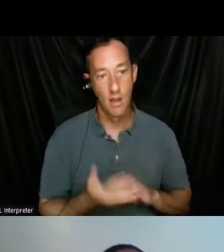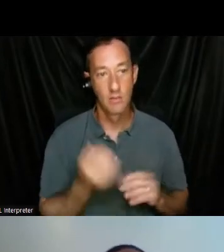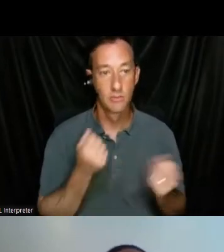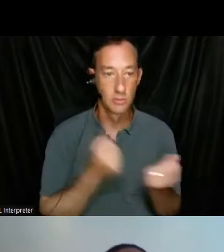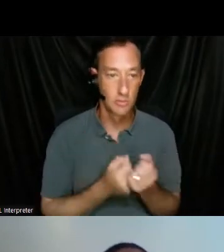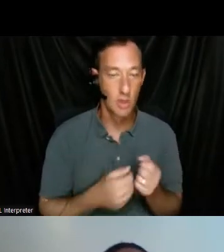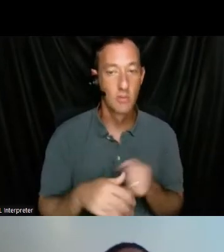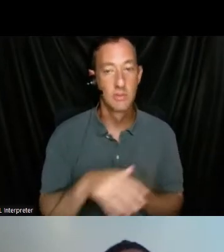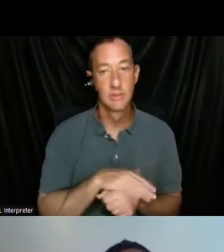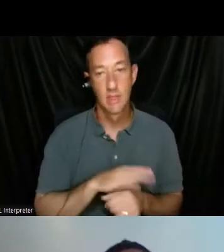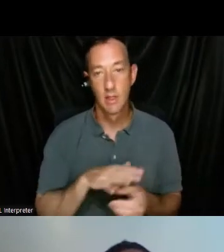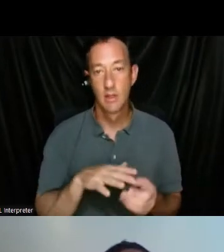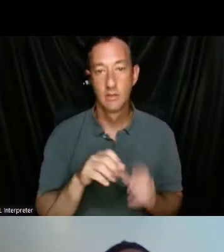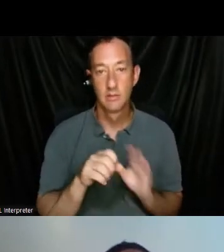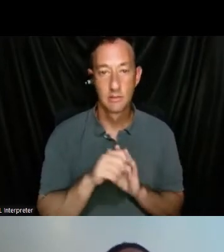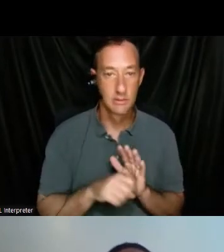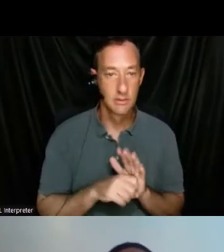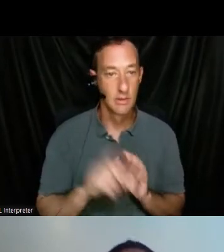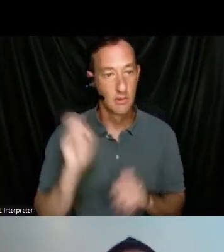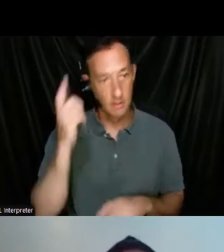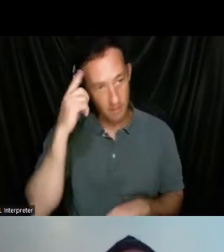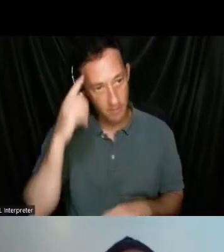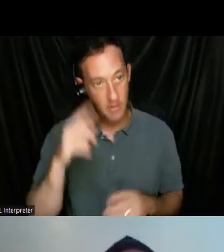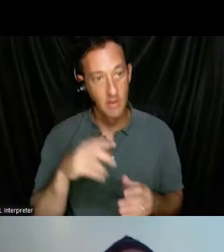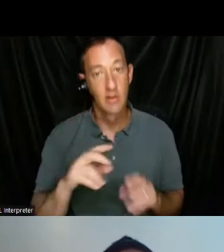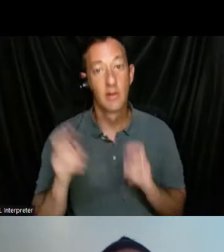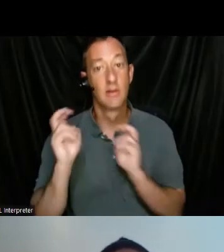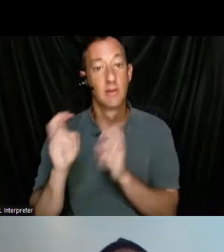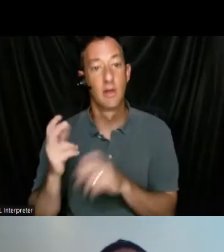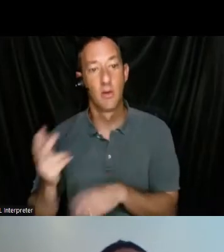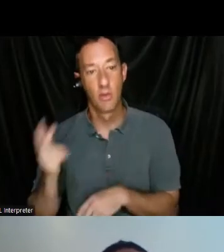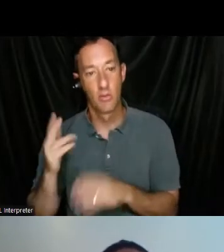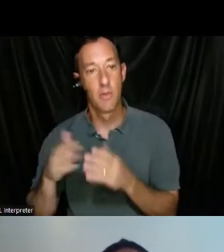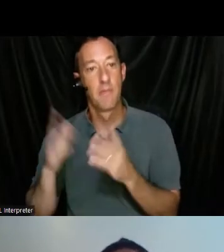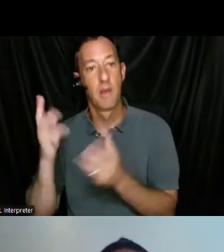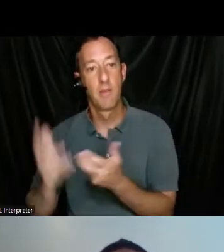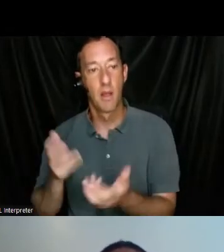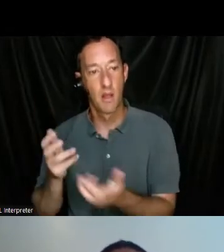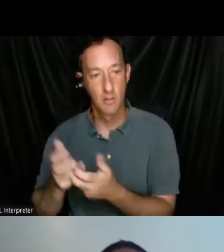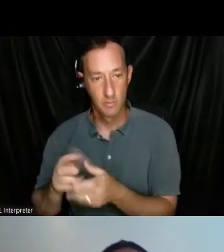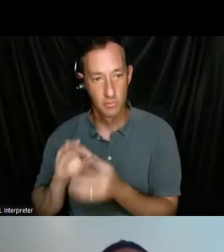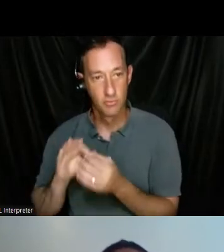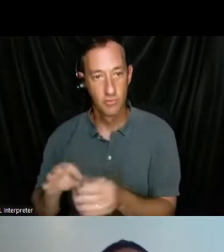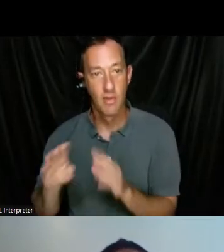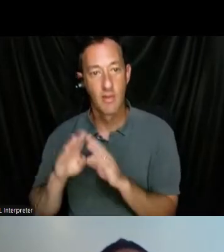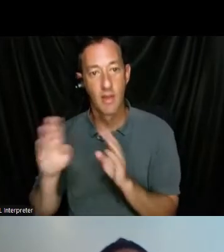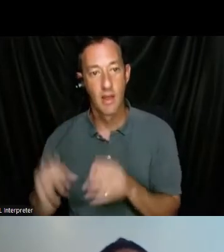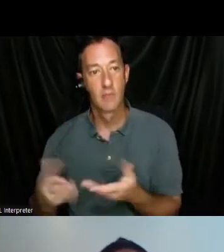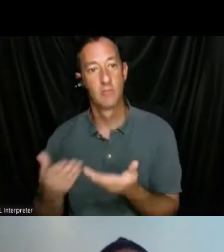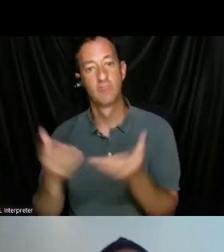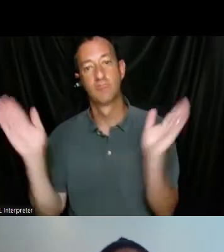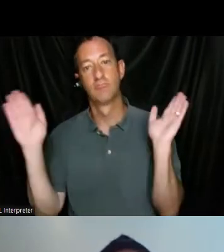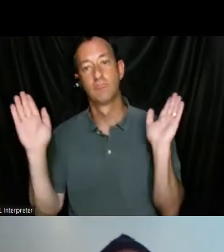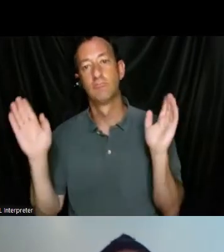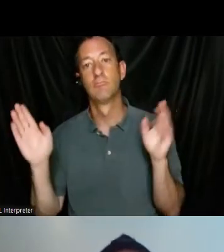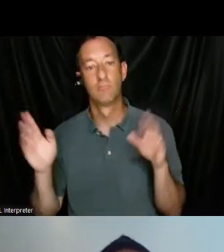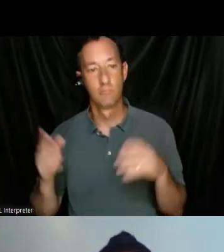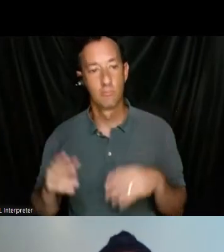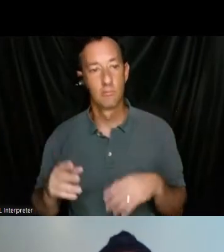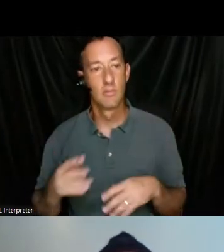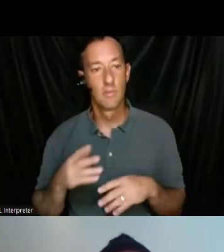governments. And Title III of the ADA applies to public accommodations associated with housing that are open to the general public in